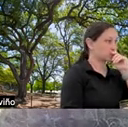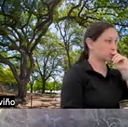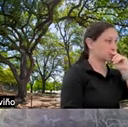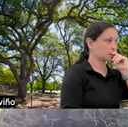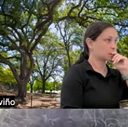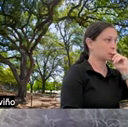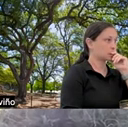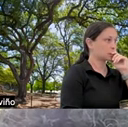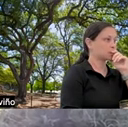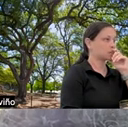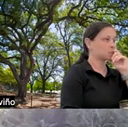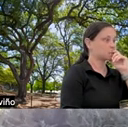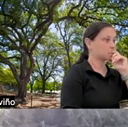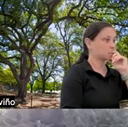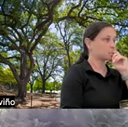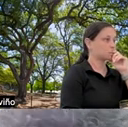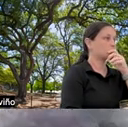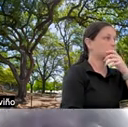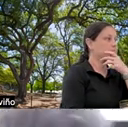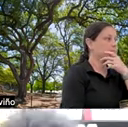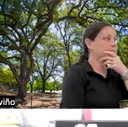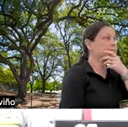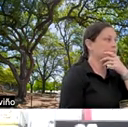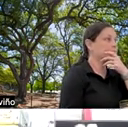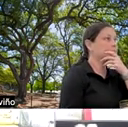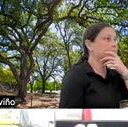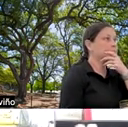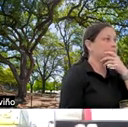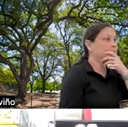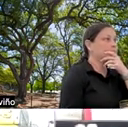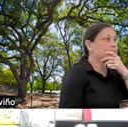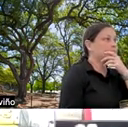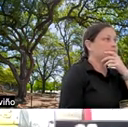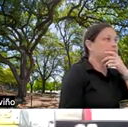workforce development board staff focused on child care,